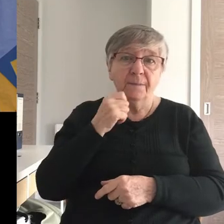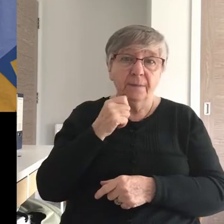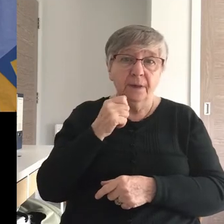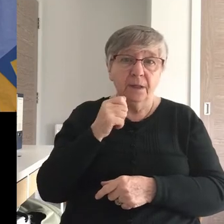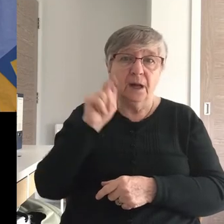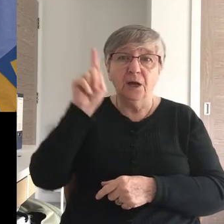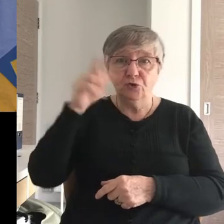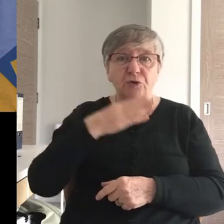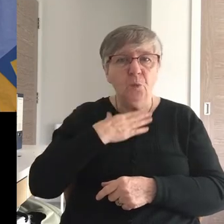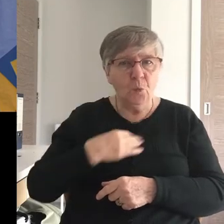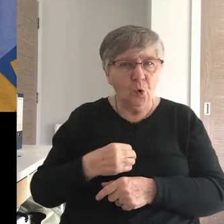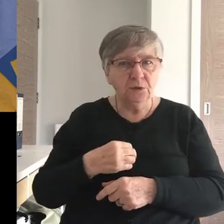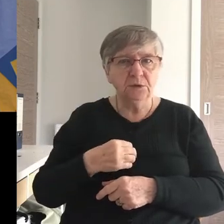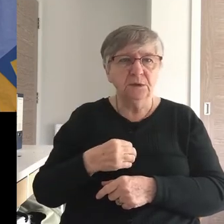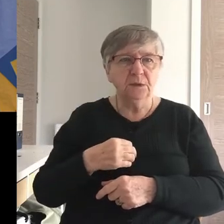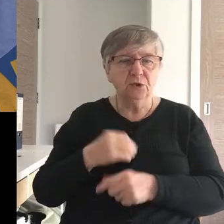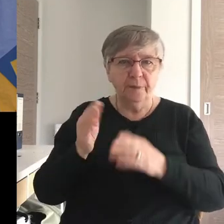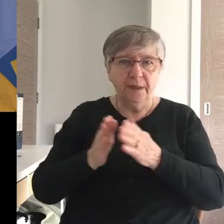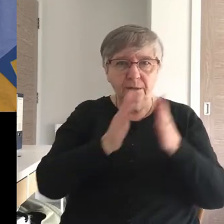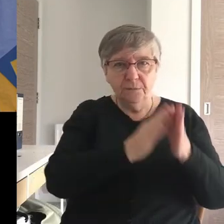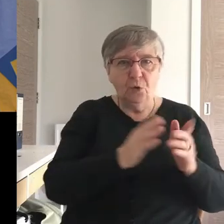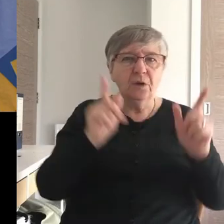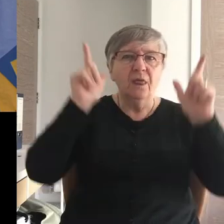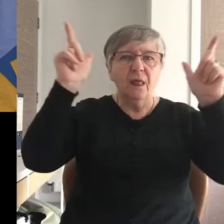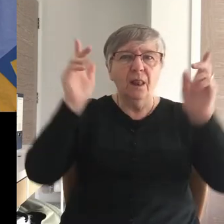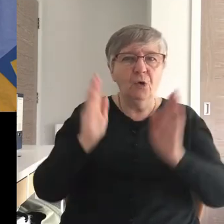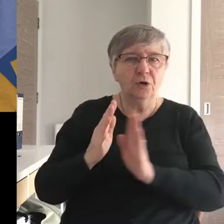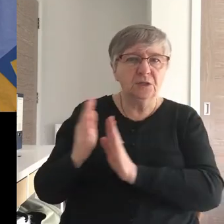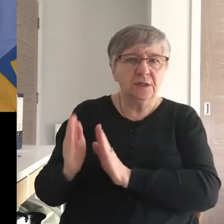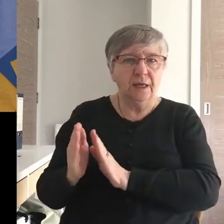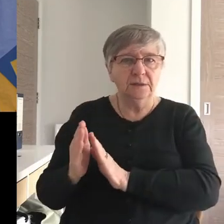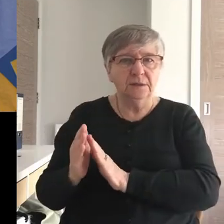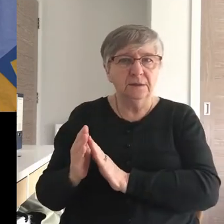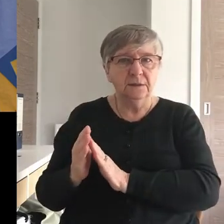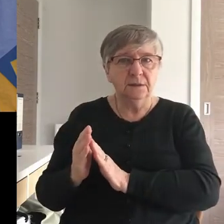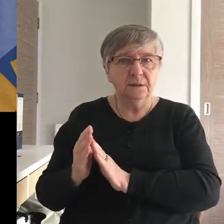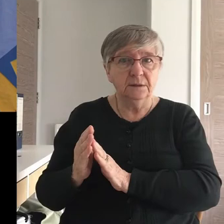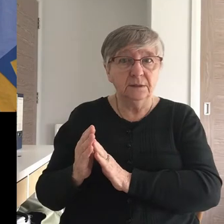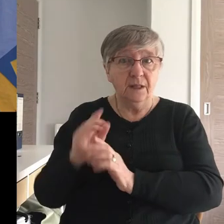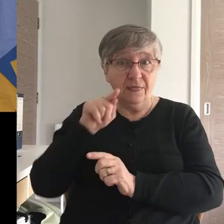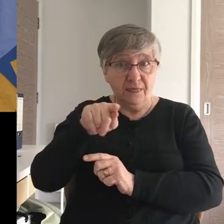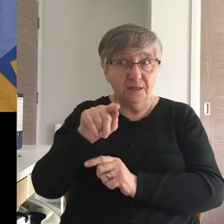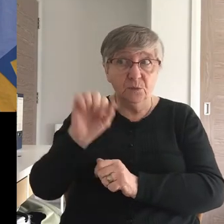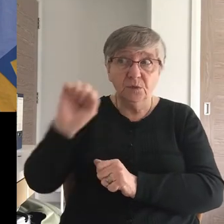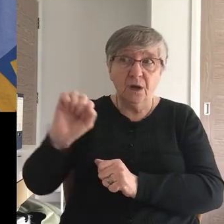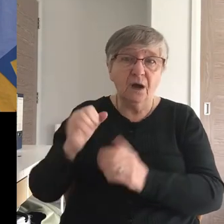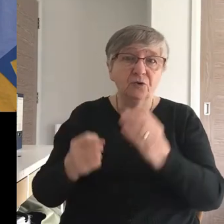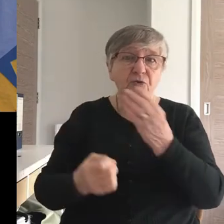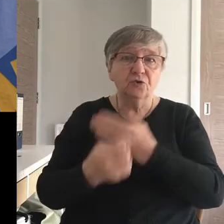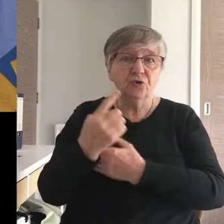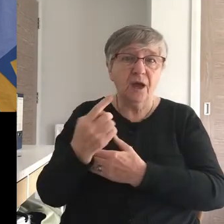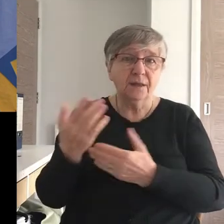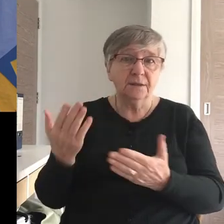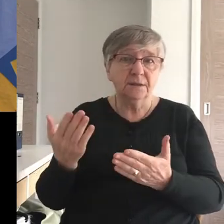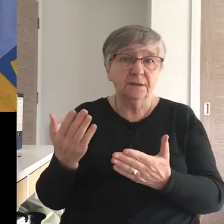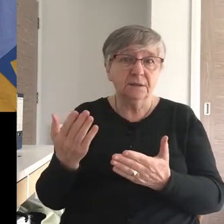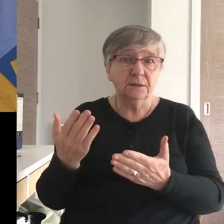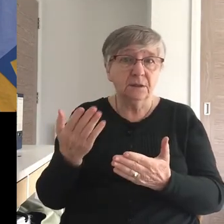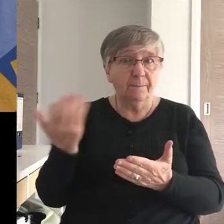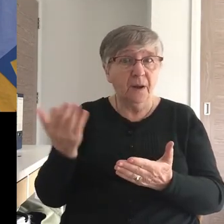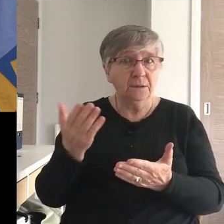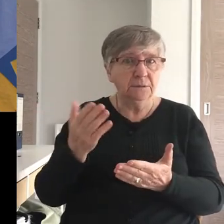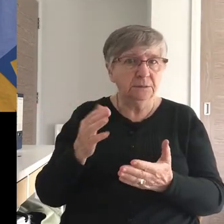she wanted to be in the Lord's side. He was her chance. But it was a